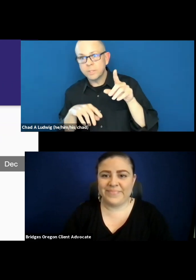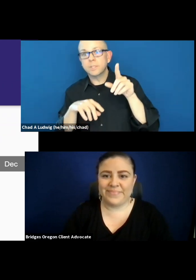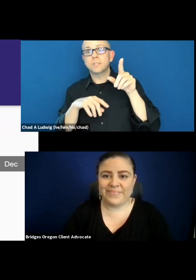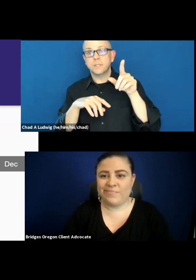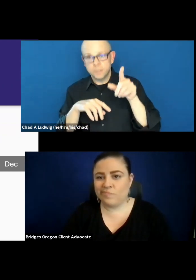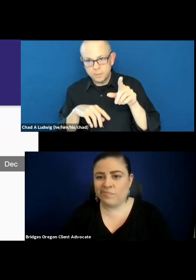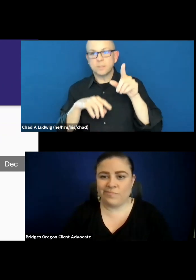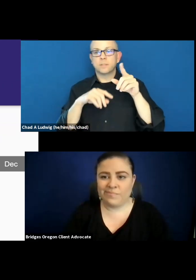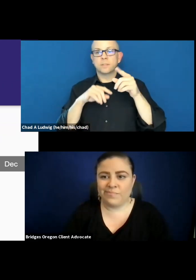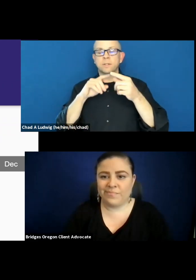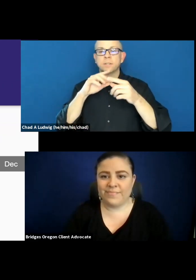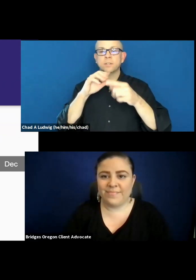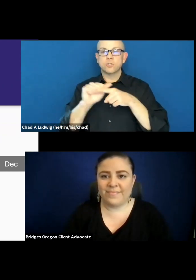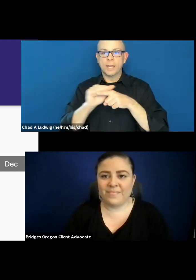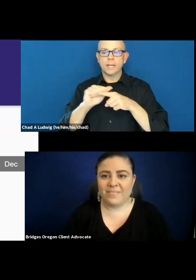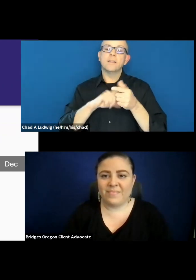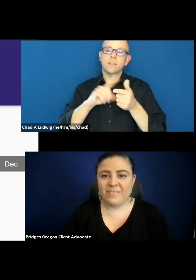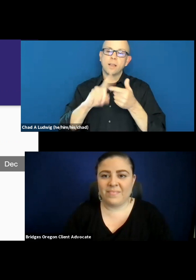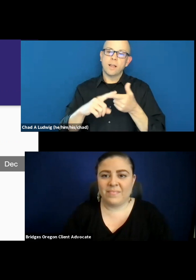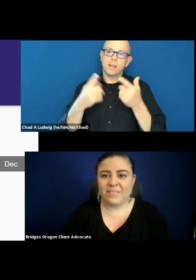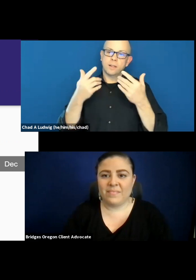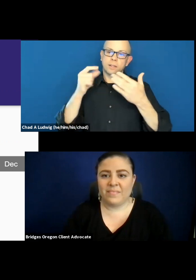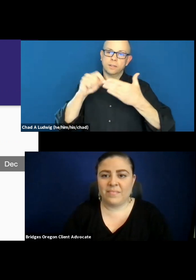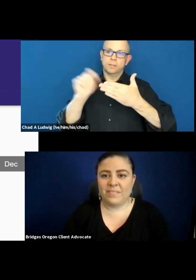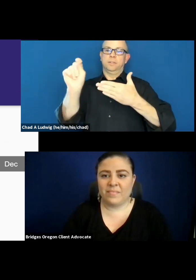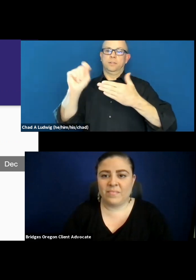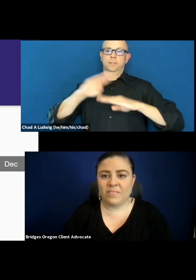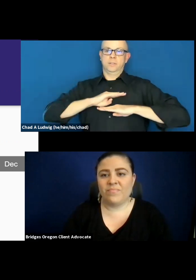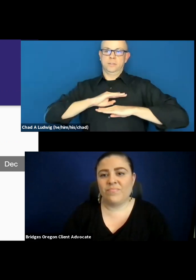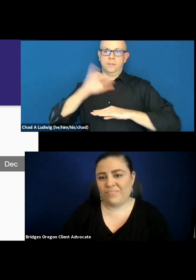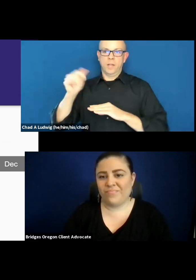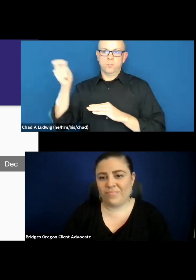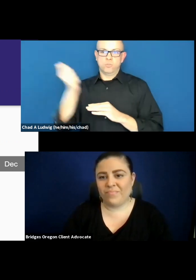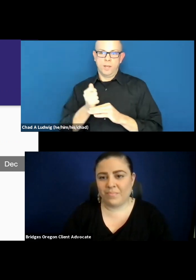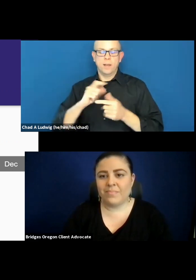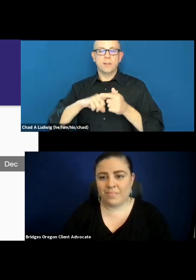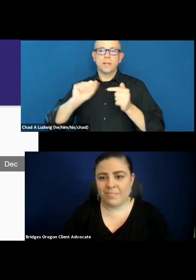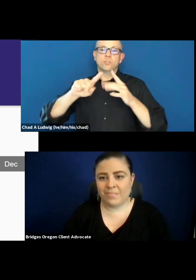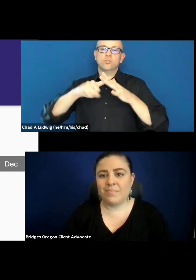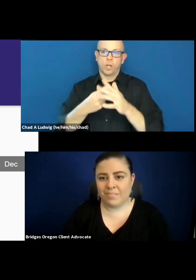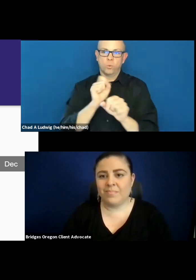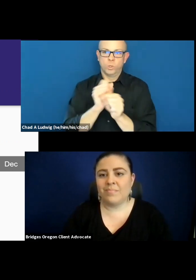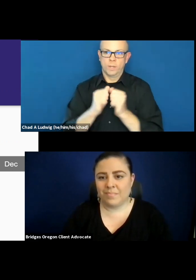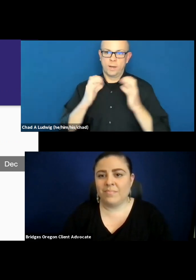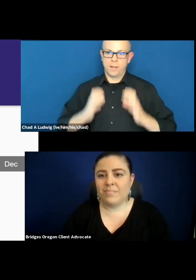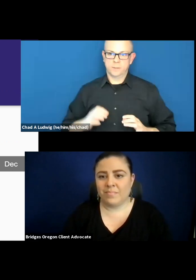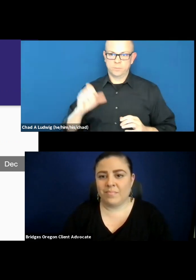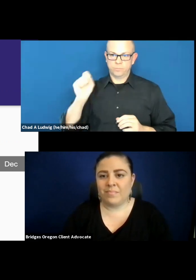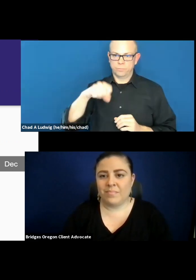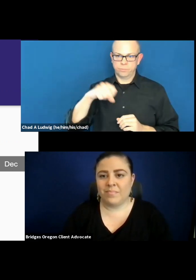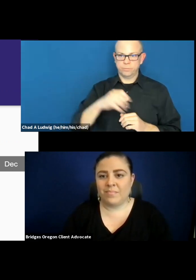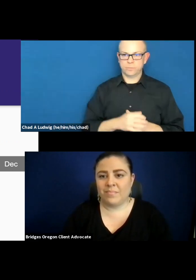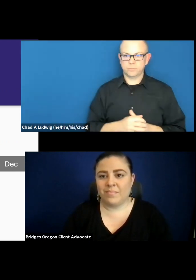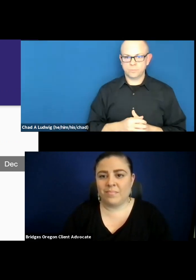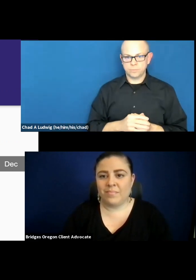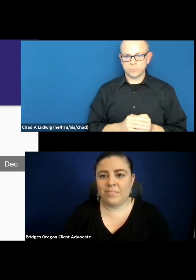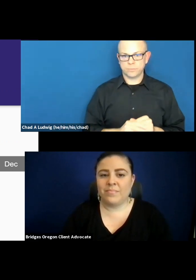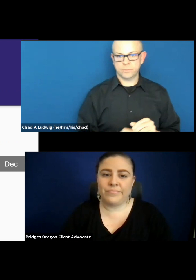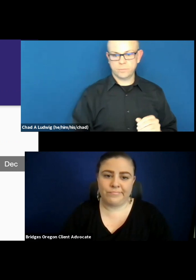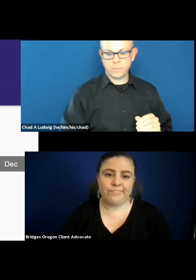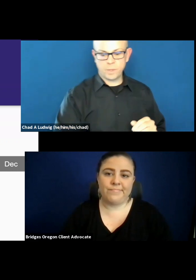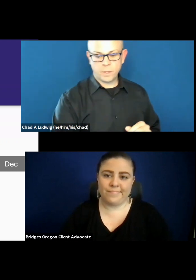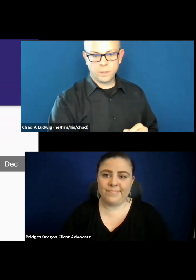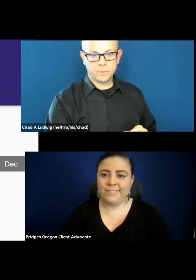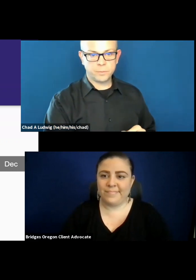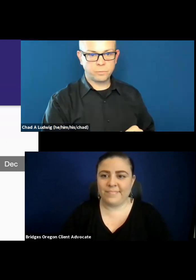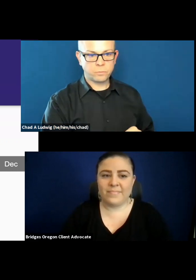we were waiting for a chance to get that scheduled so that we could be trained, and then I could satisfy all of the requirements that I had to do before I was